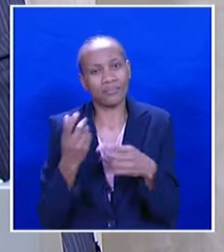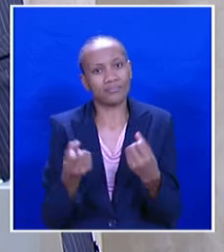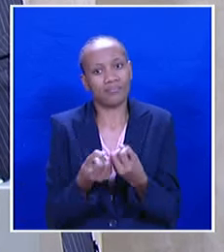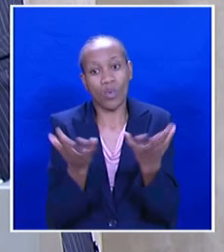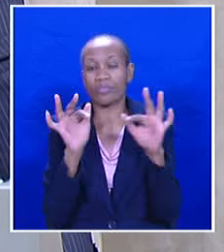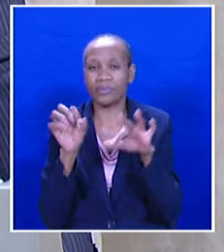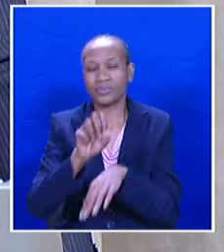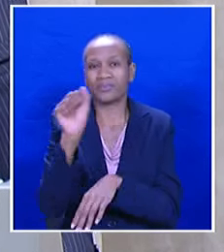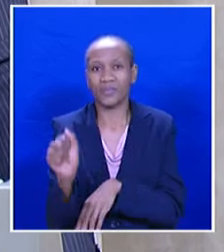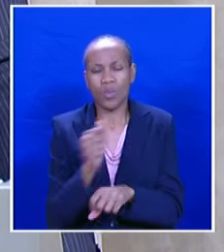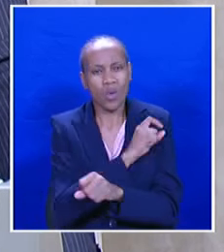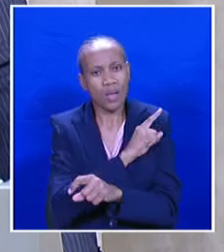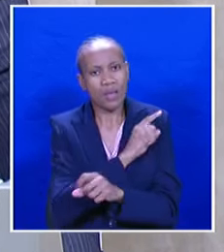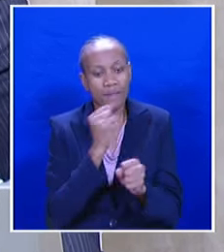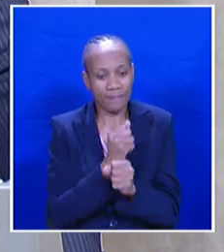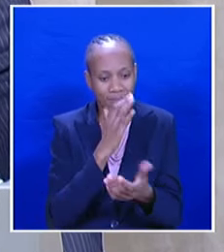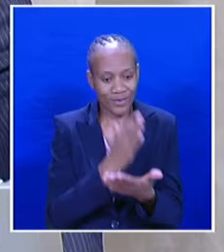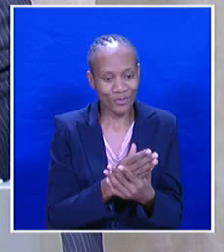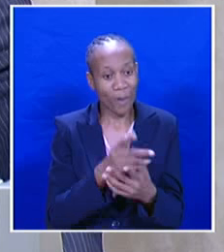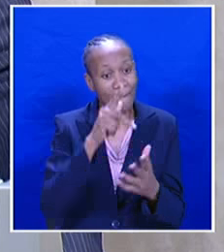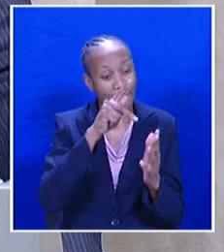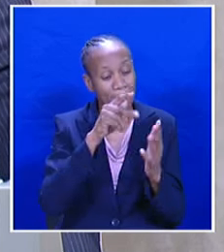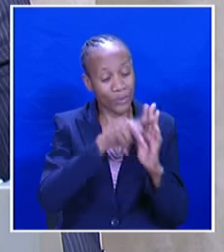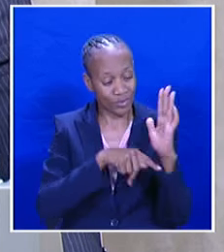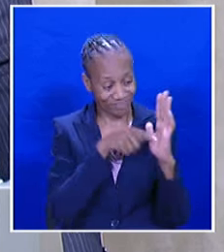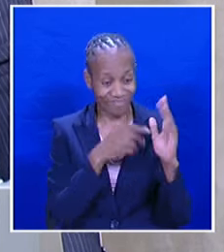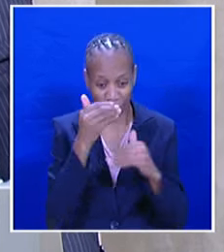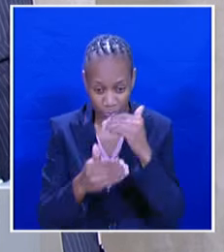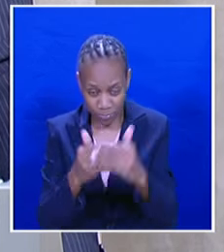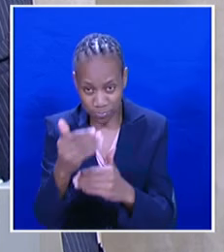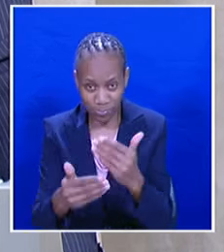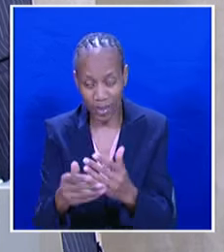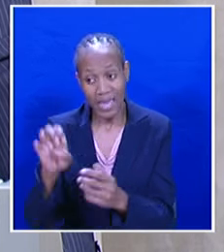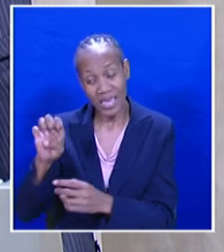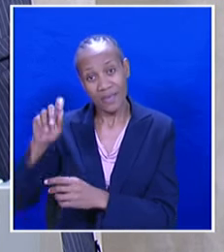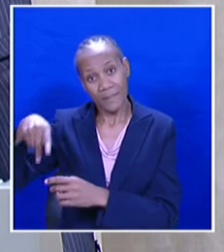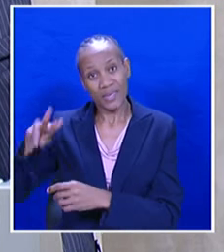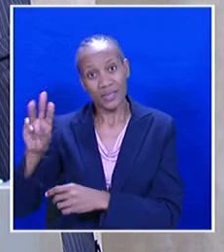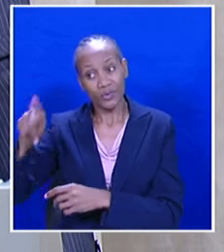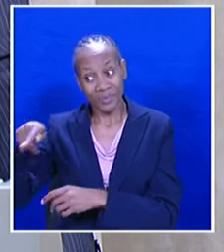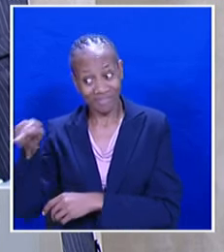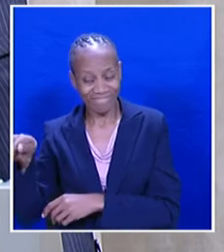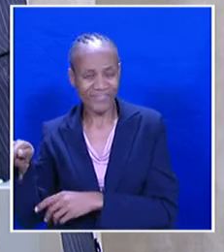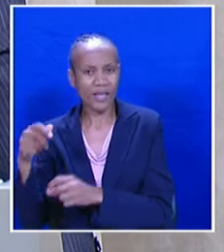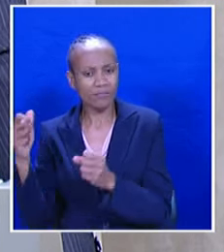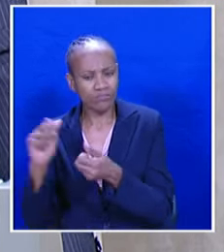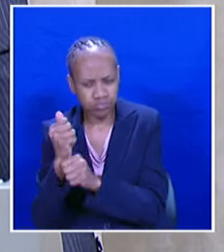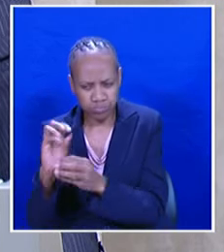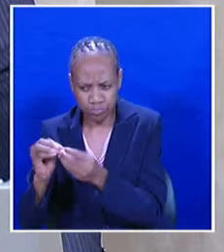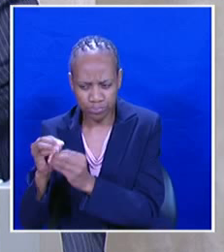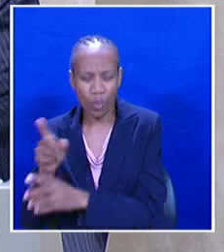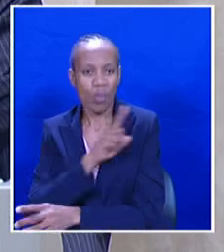the program is sustainable, the EPWP programs are designed to equip